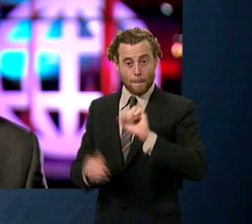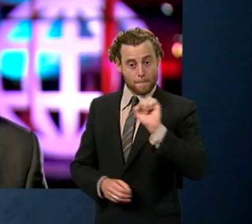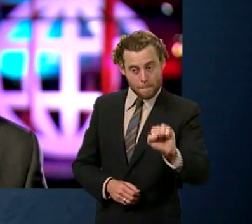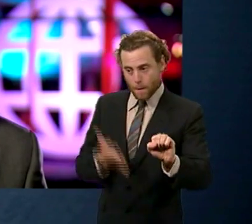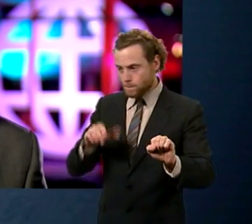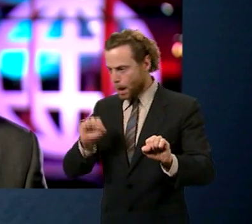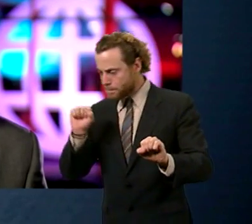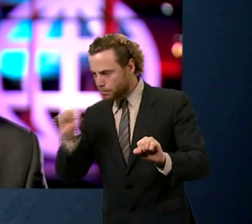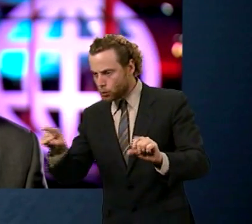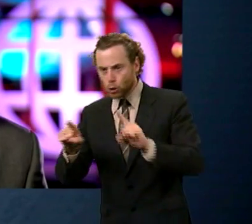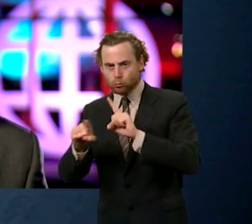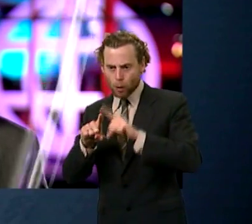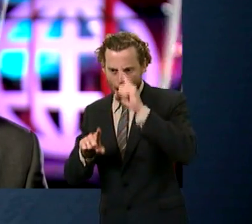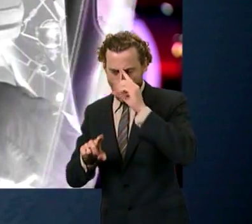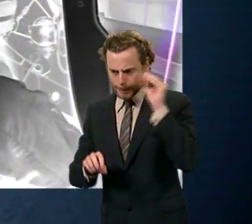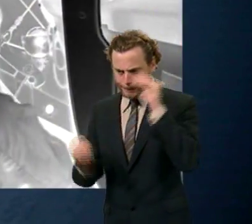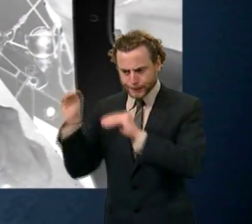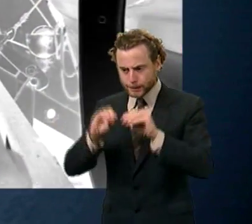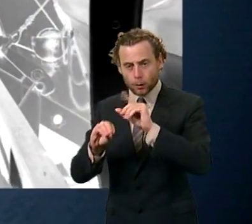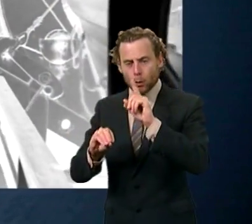real story for the first time.